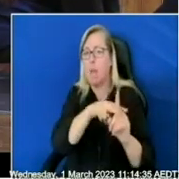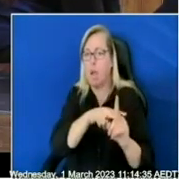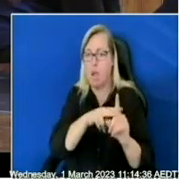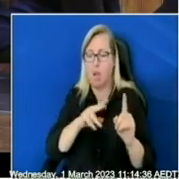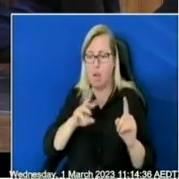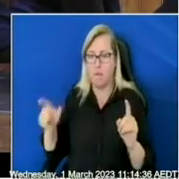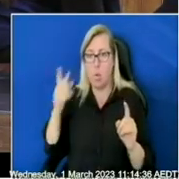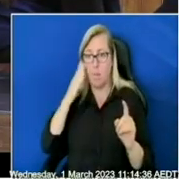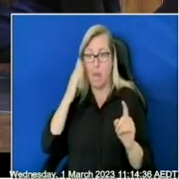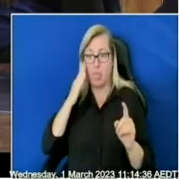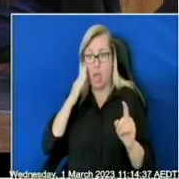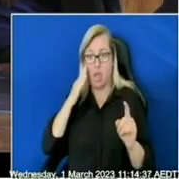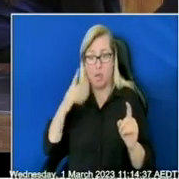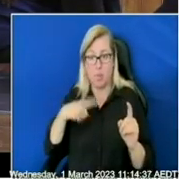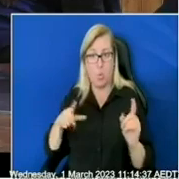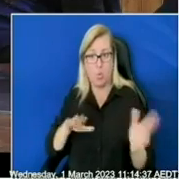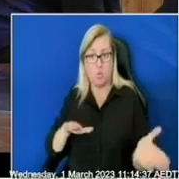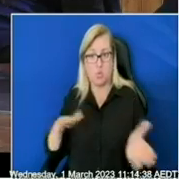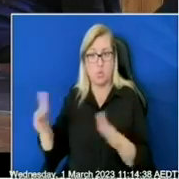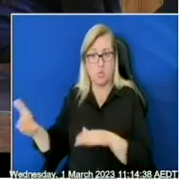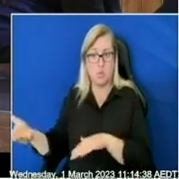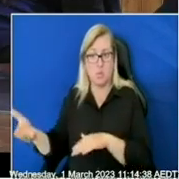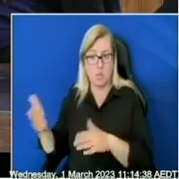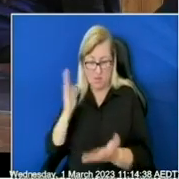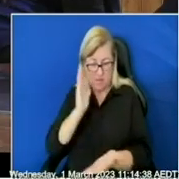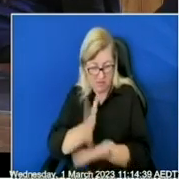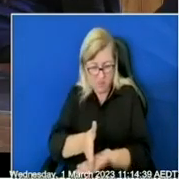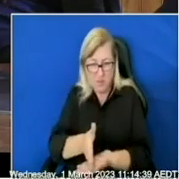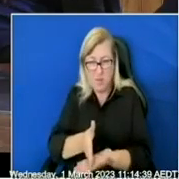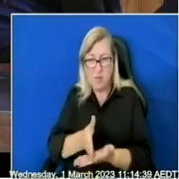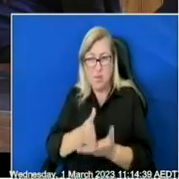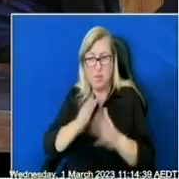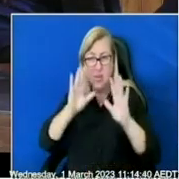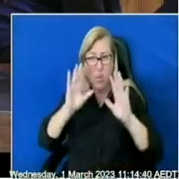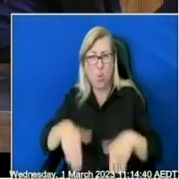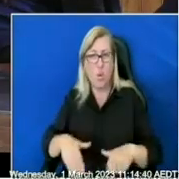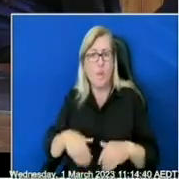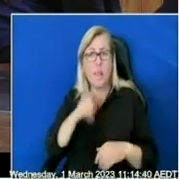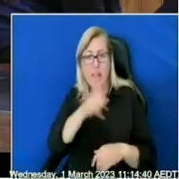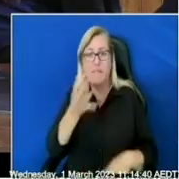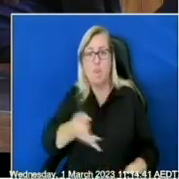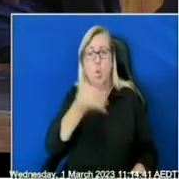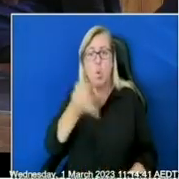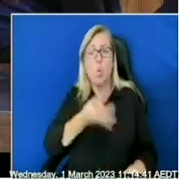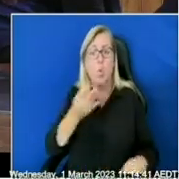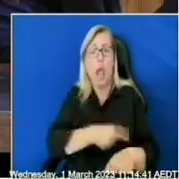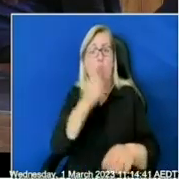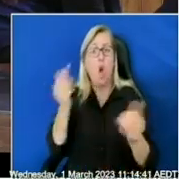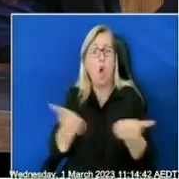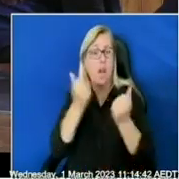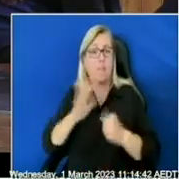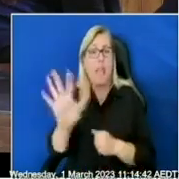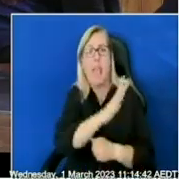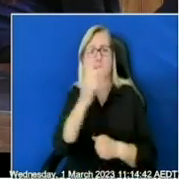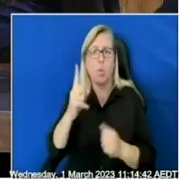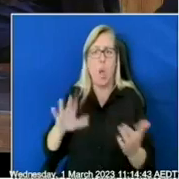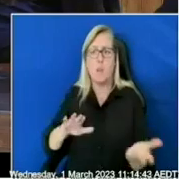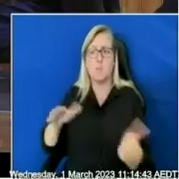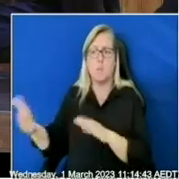set kick in the guts. Well, and you wait long enough, everybody passed away. Exactly. Well, that's my point. Mm. They waited, and you tell